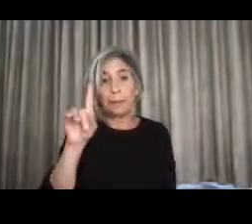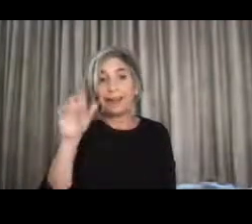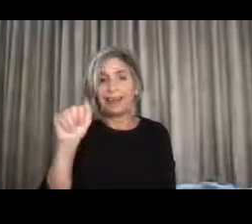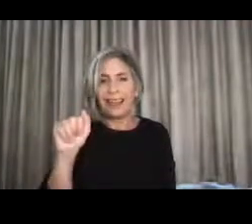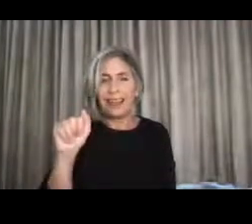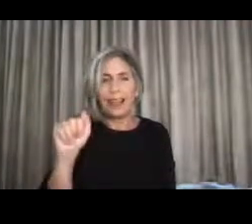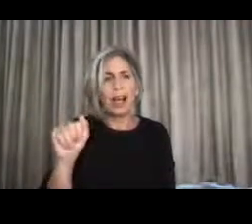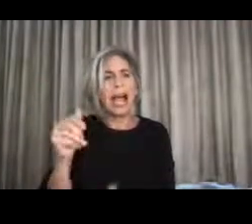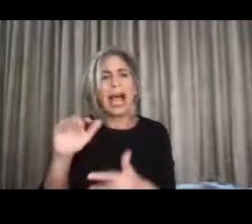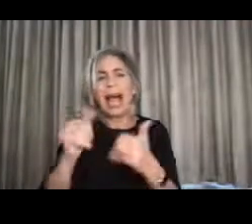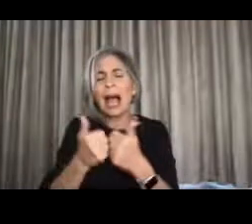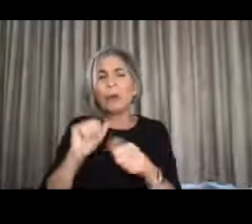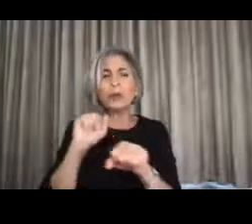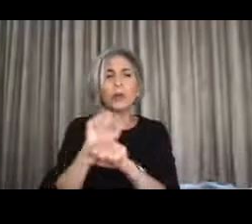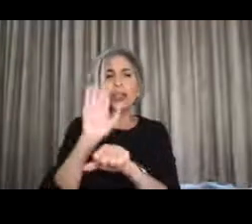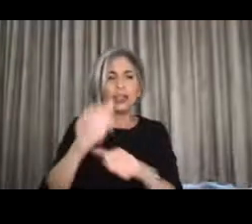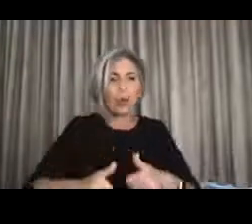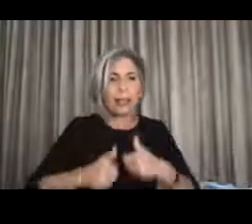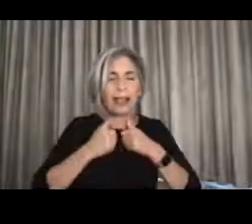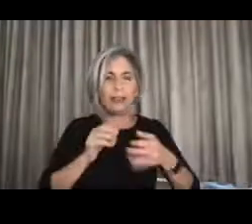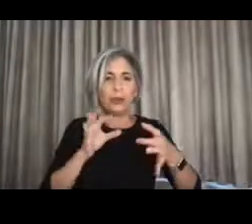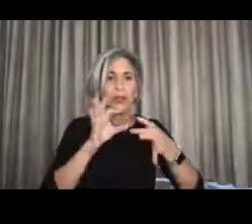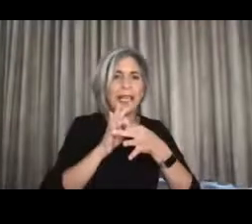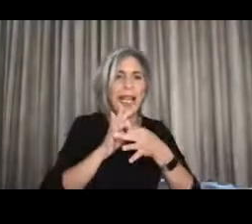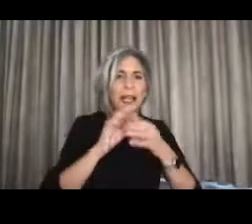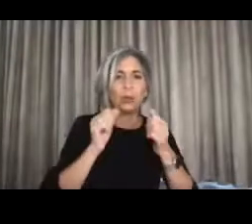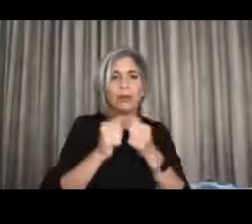life to remain connected to good sources of information.